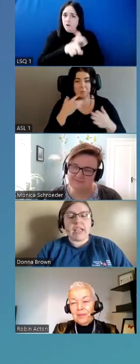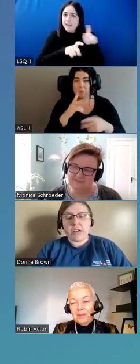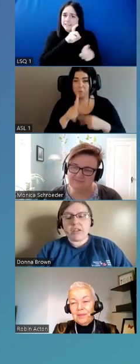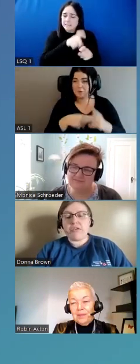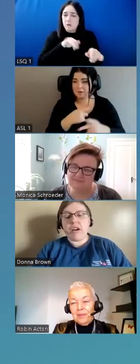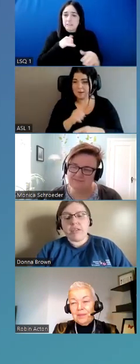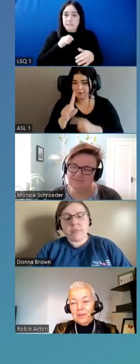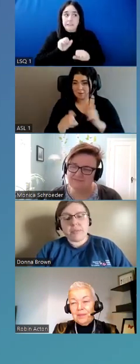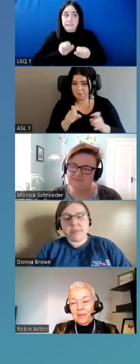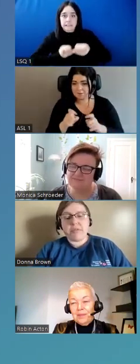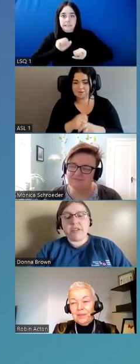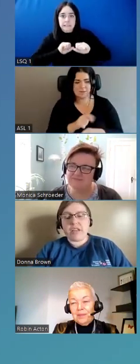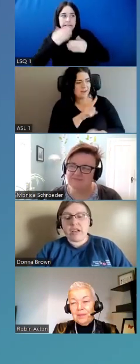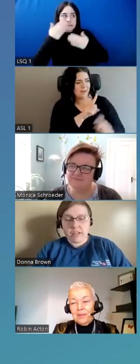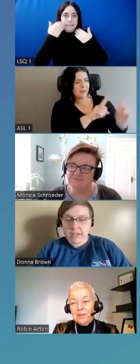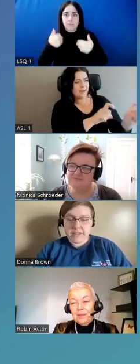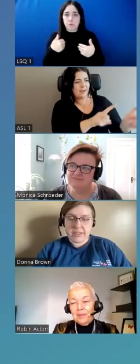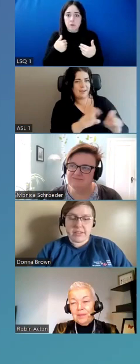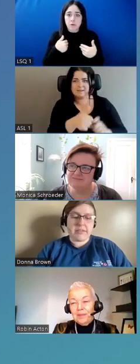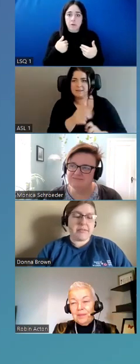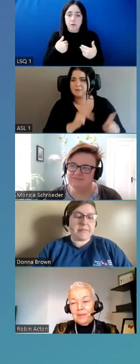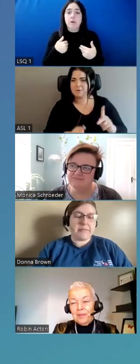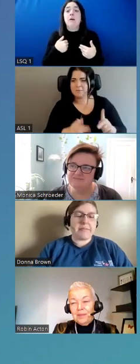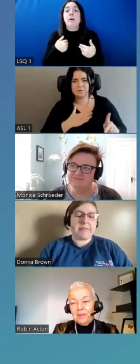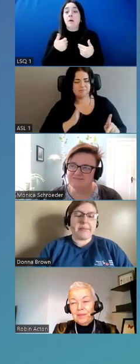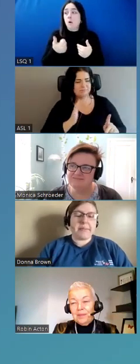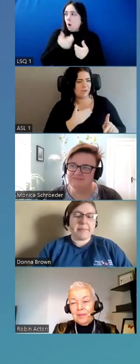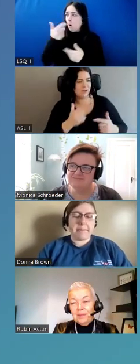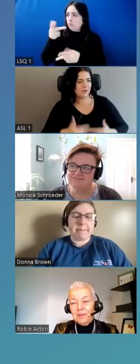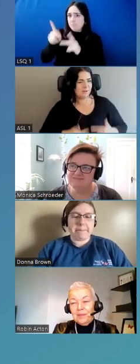we can talk to other people in our lives.